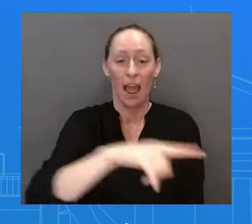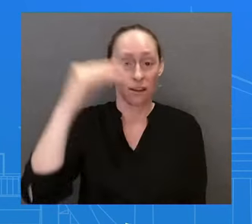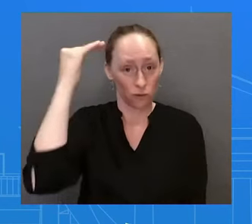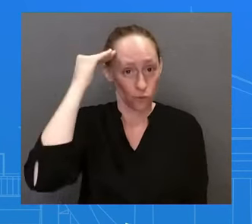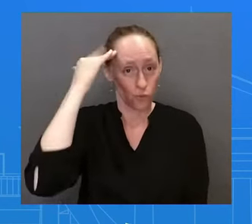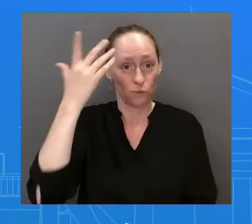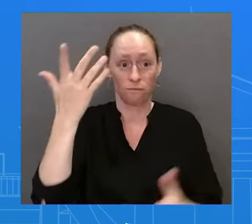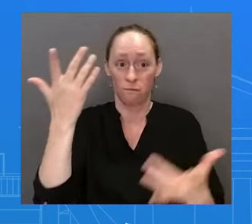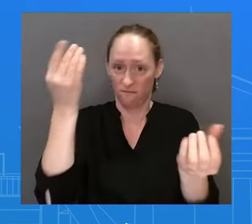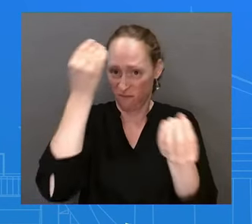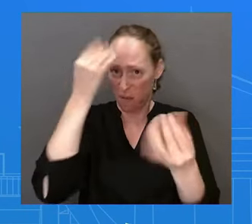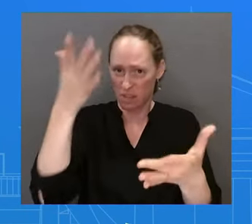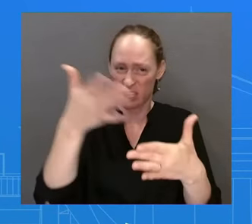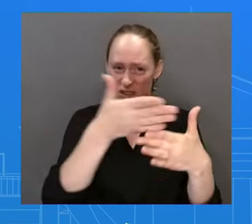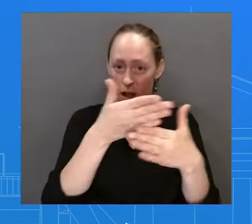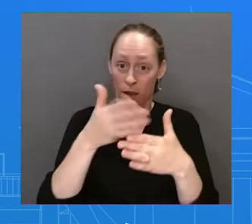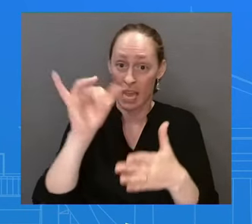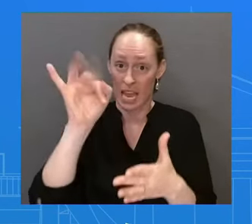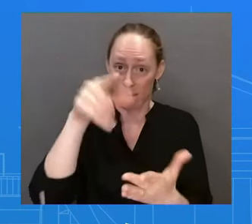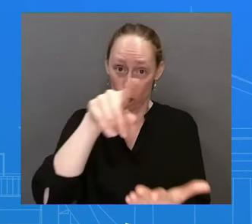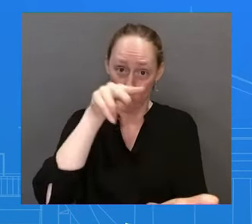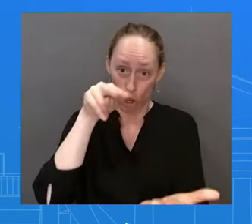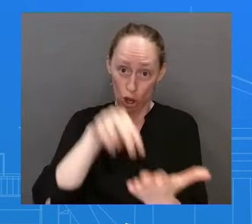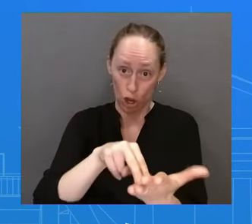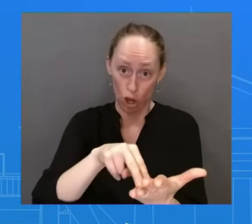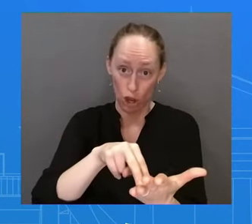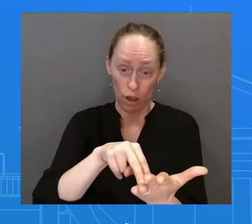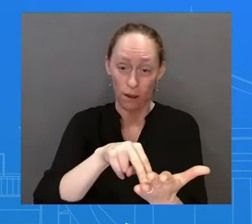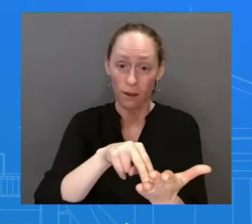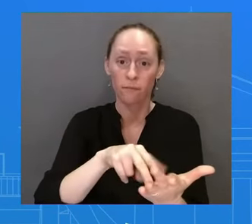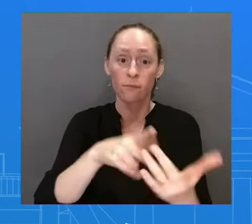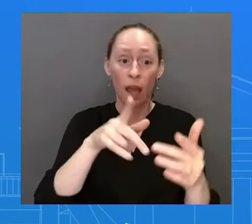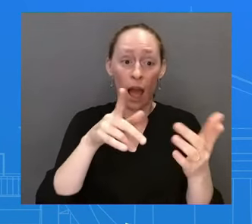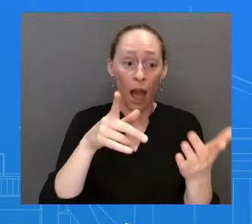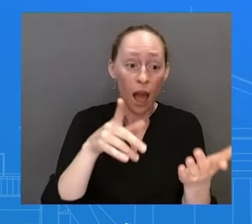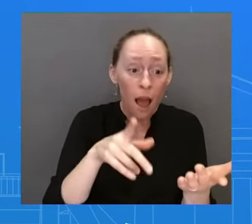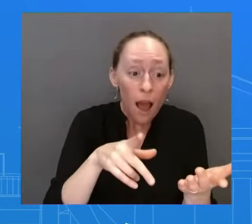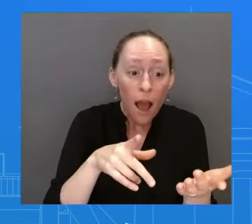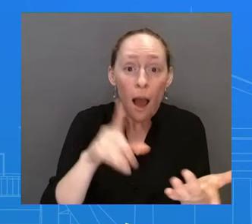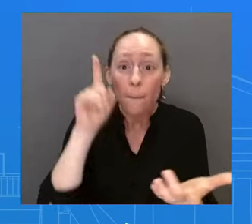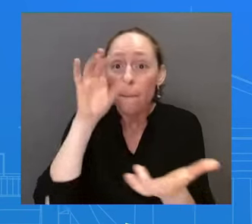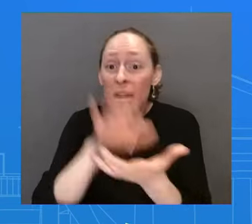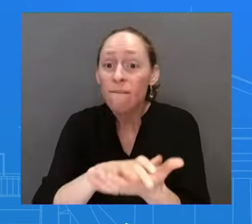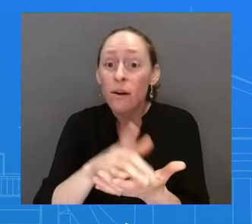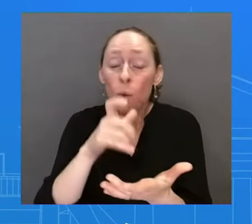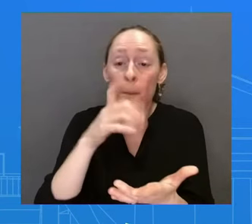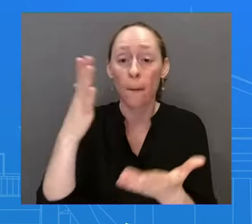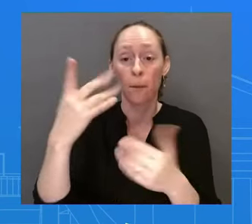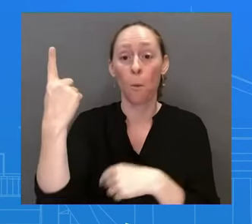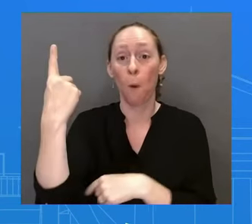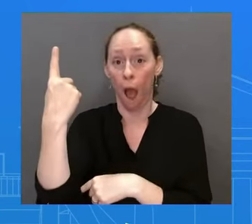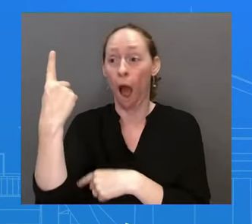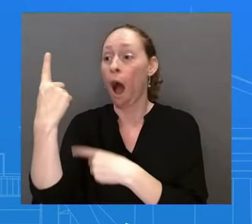access, whether any one individual saw it and others didn't, I can't speak to it. We weren't here at the time.